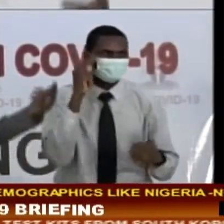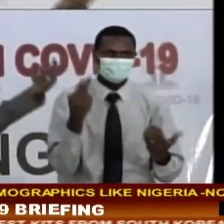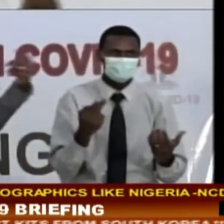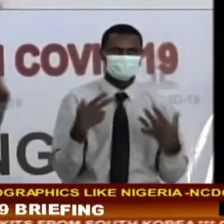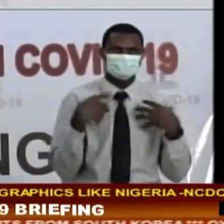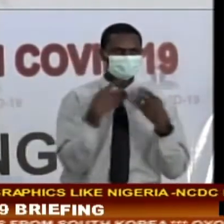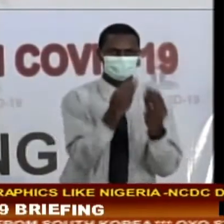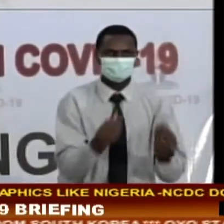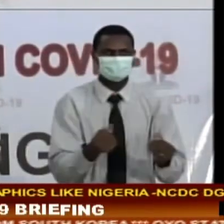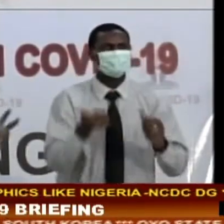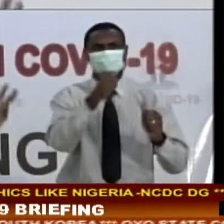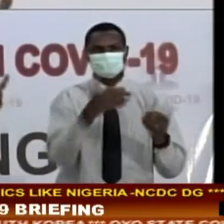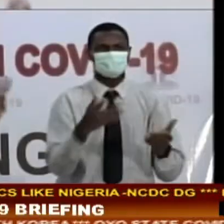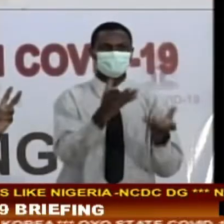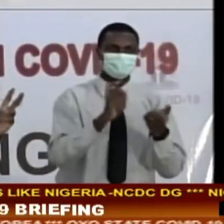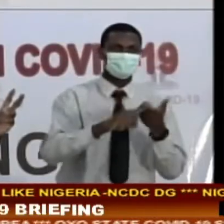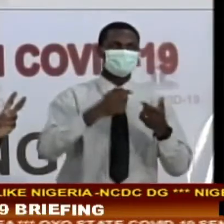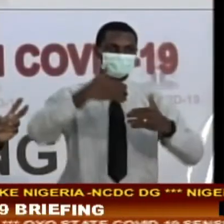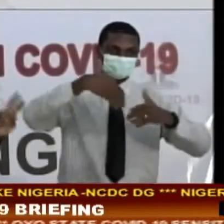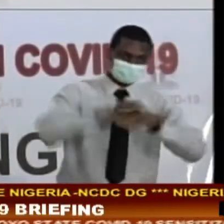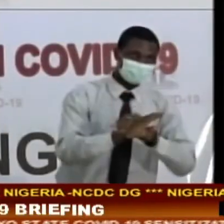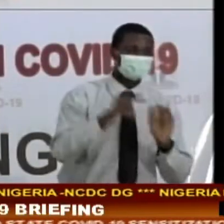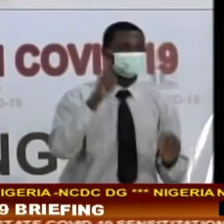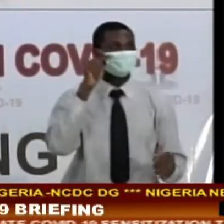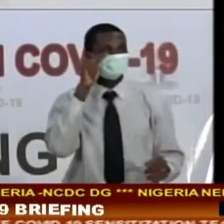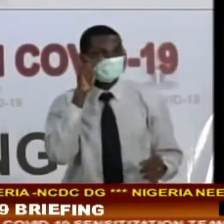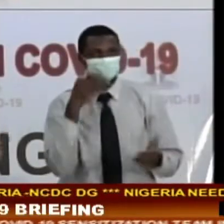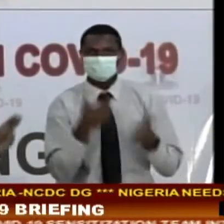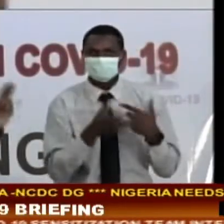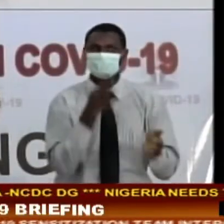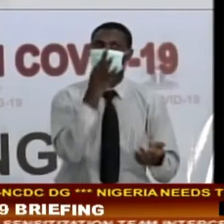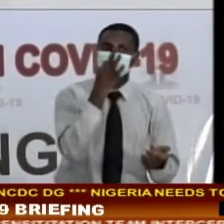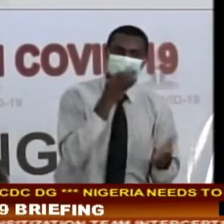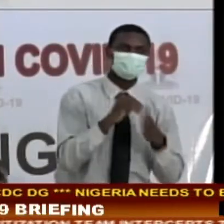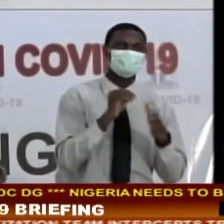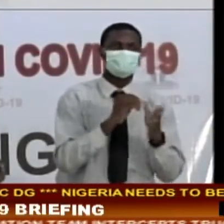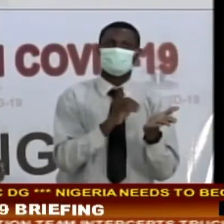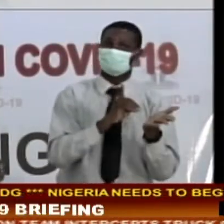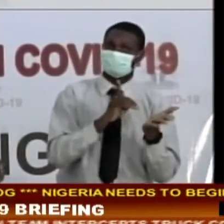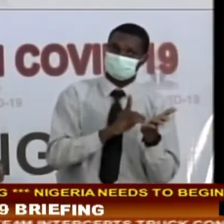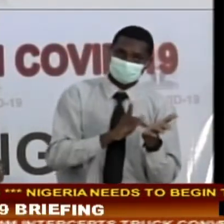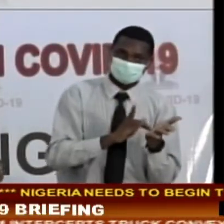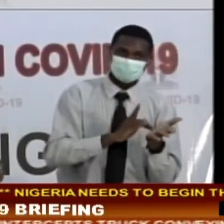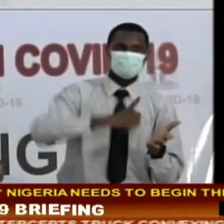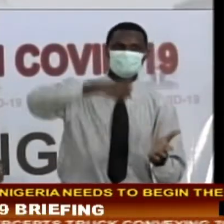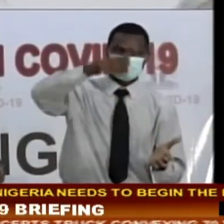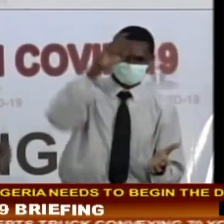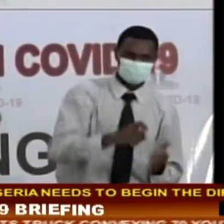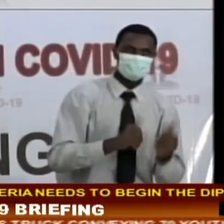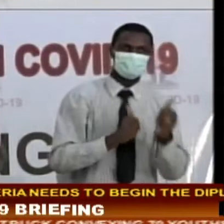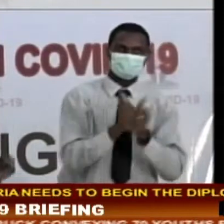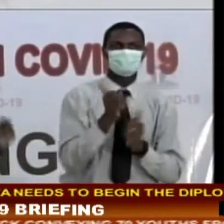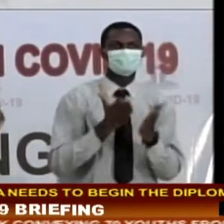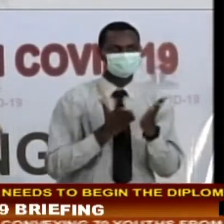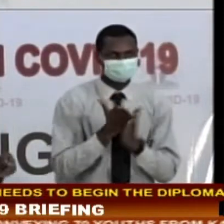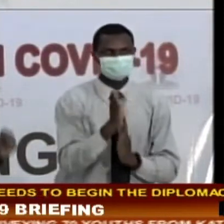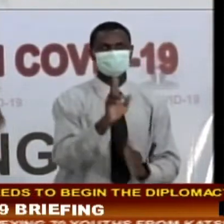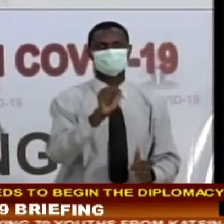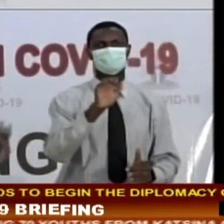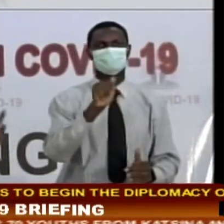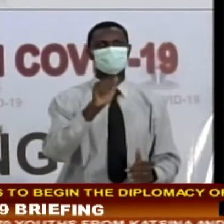into this country if it is food or drugs you must subject object it to the validation process in